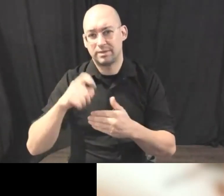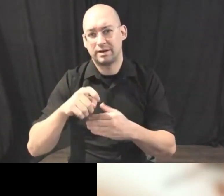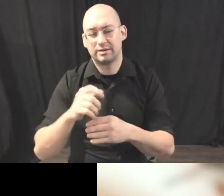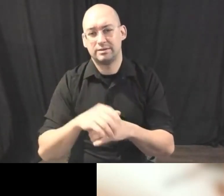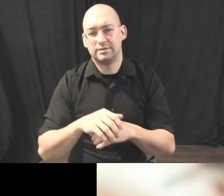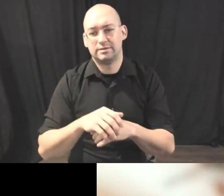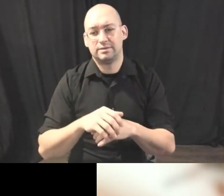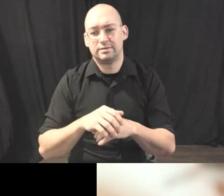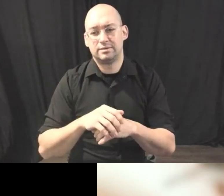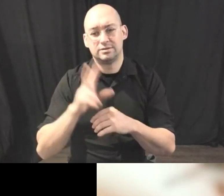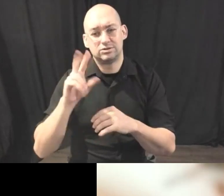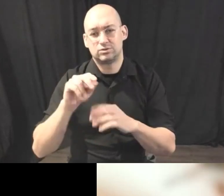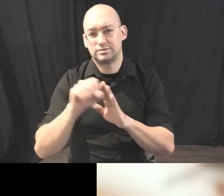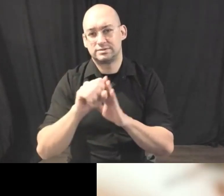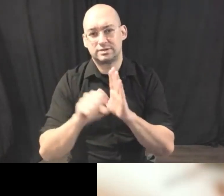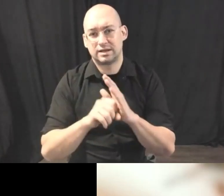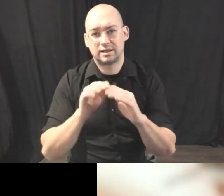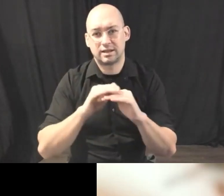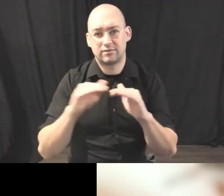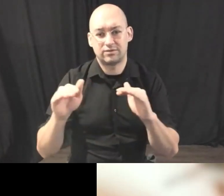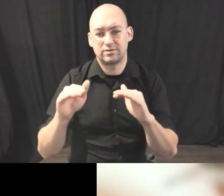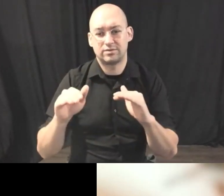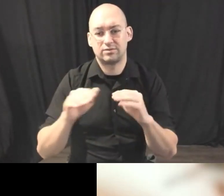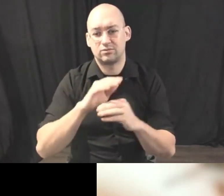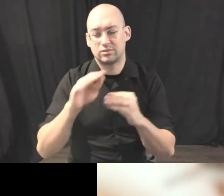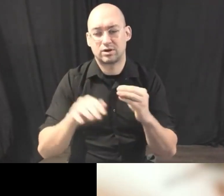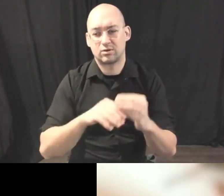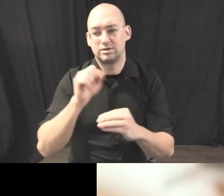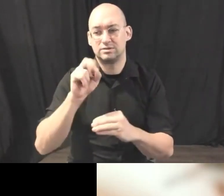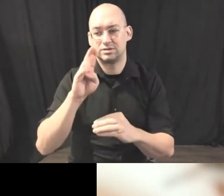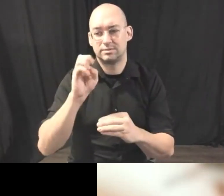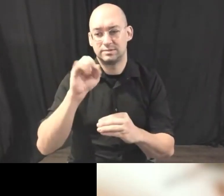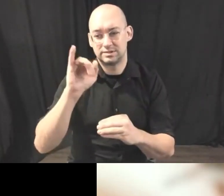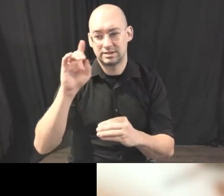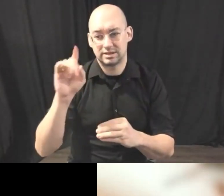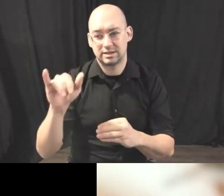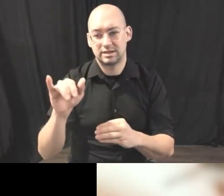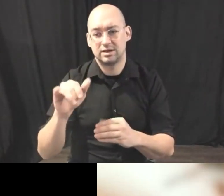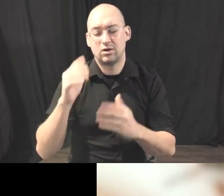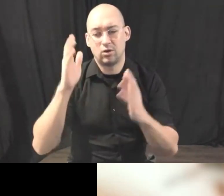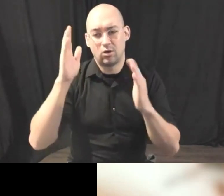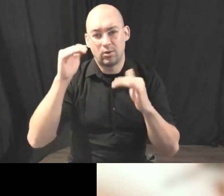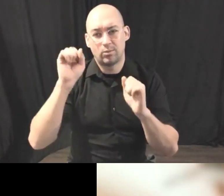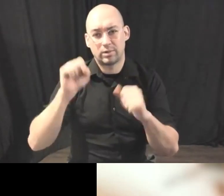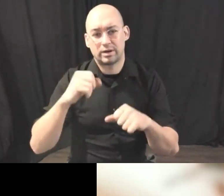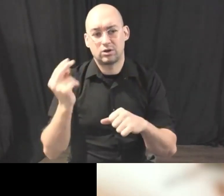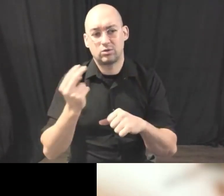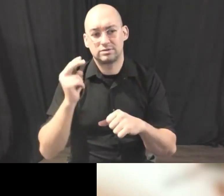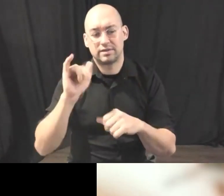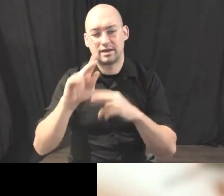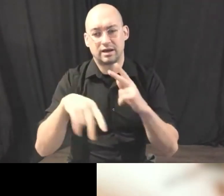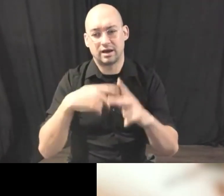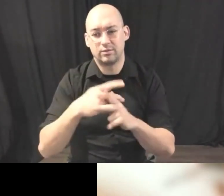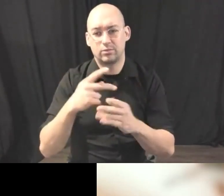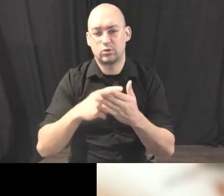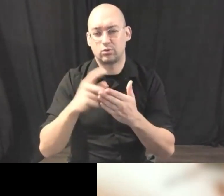a state level, rental subsidy program right now, but we really hope that we can use those promising programs that have been out there